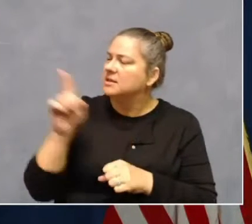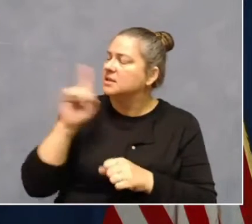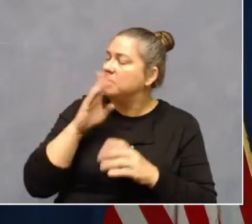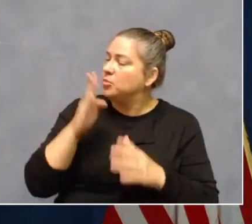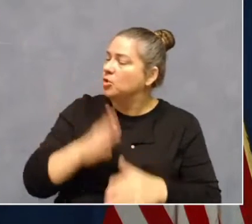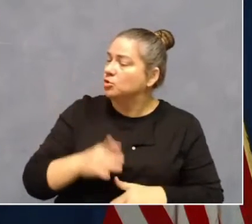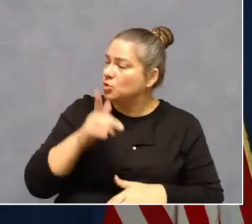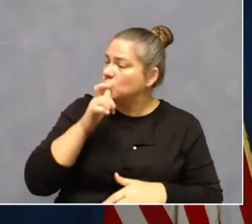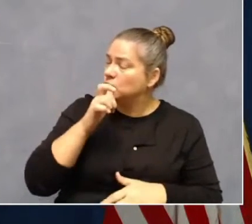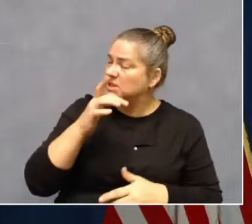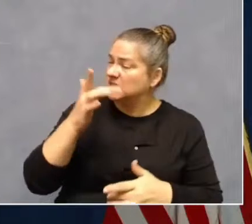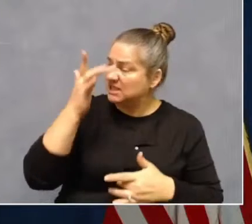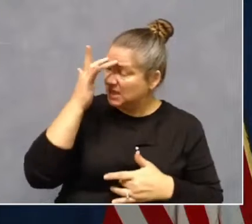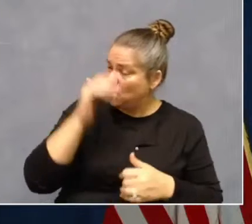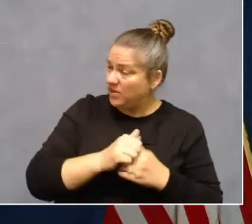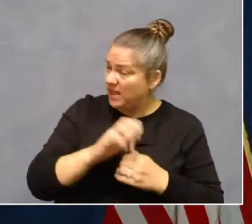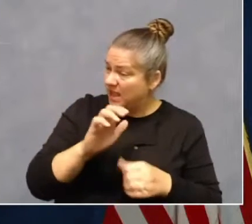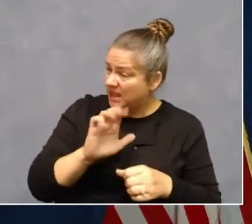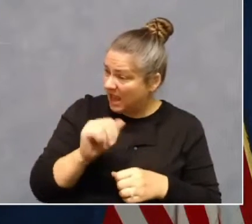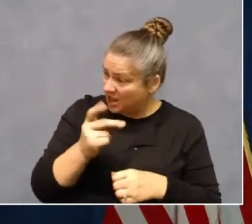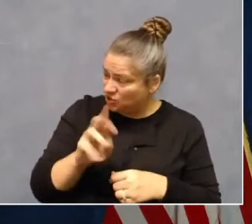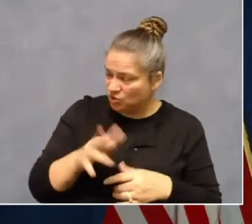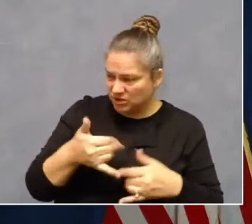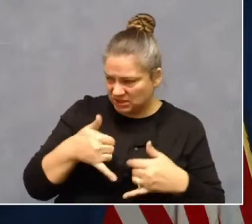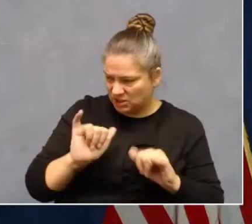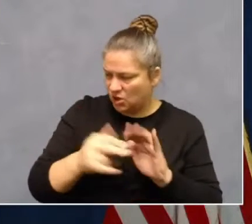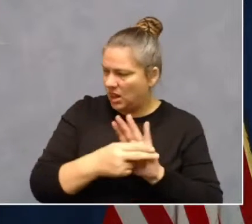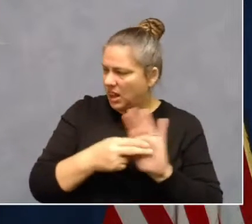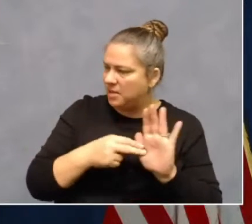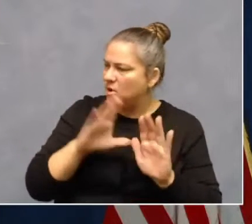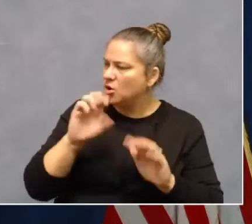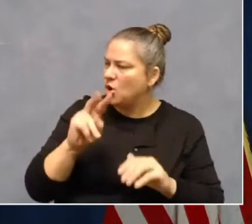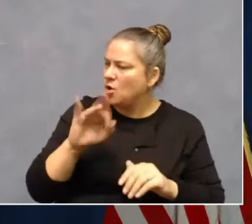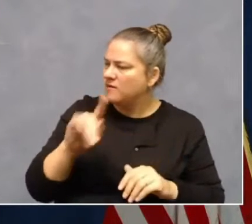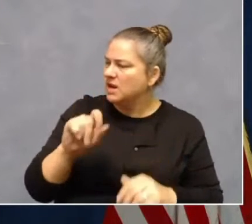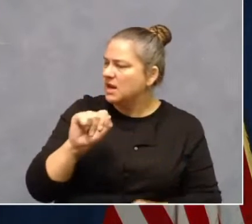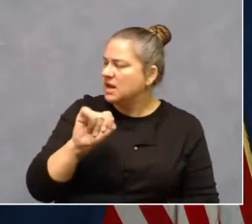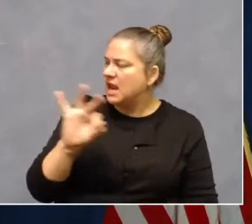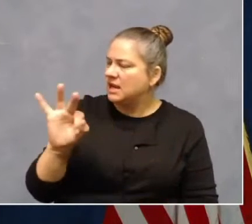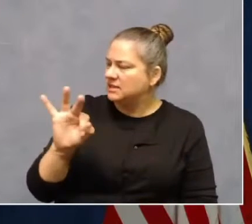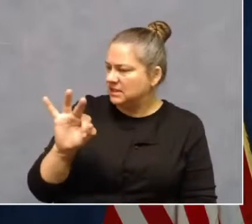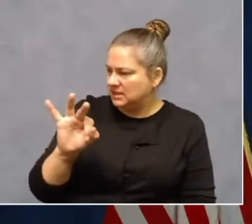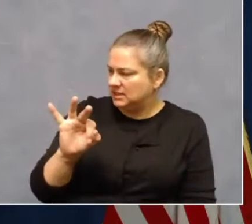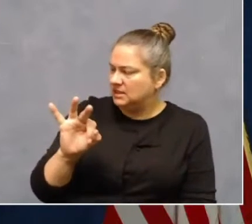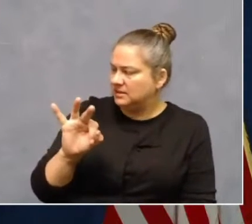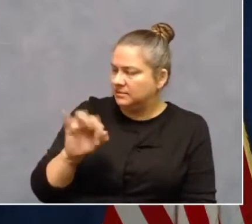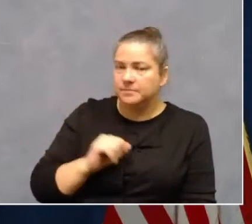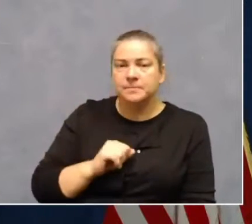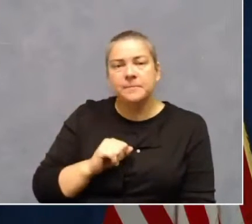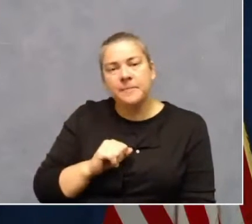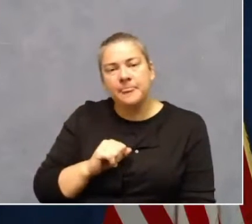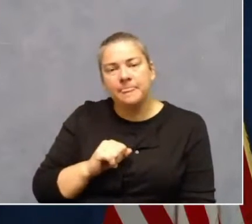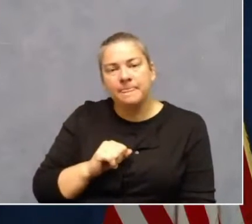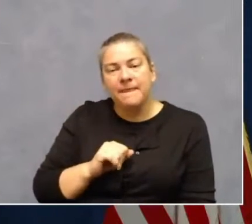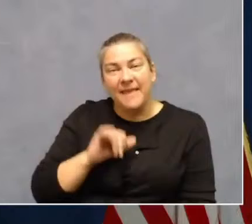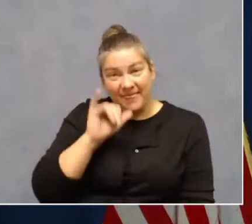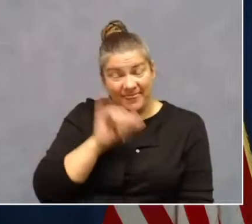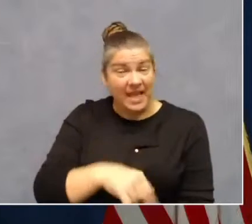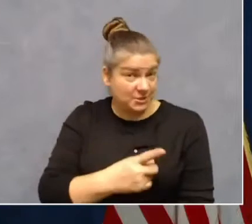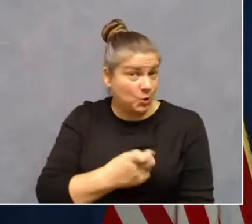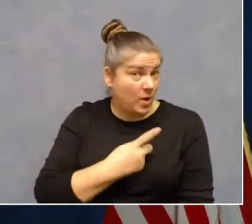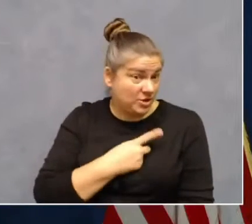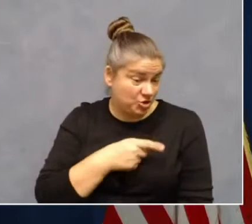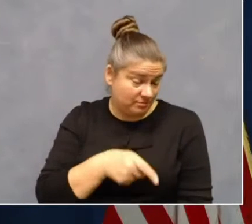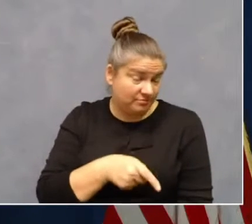ill with cancer would still be labeled as a COVID-19 victim? All right, that was the question. I